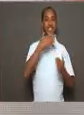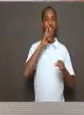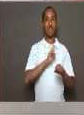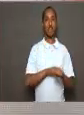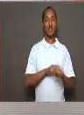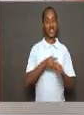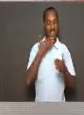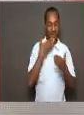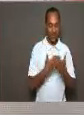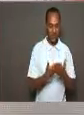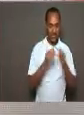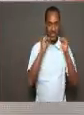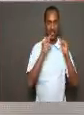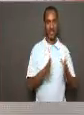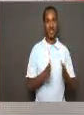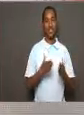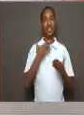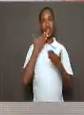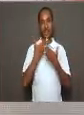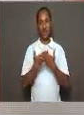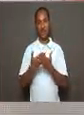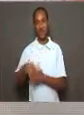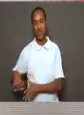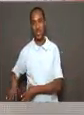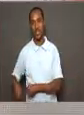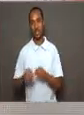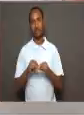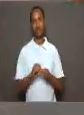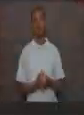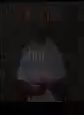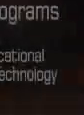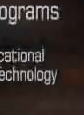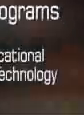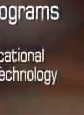next time, thank you, teacher. Thank you, students.